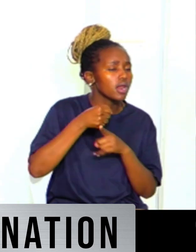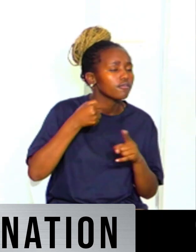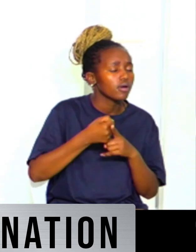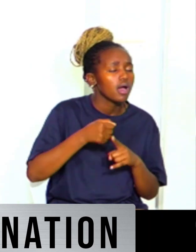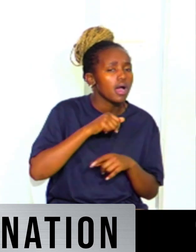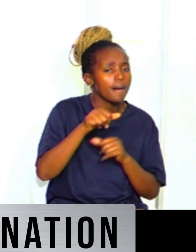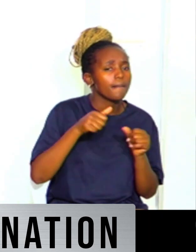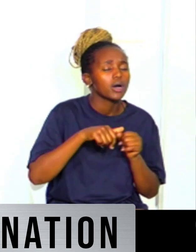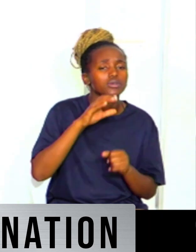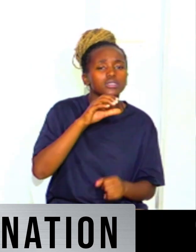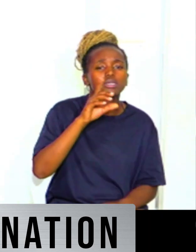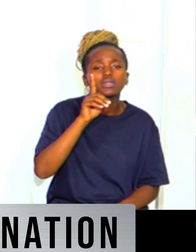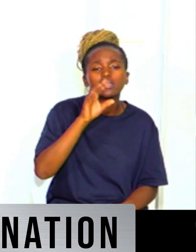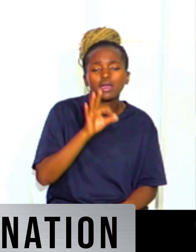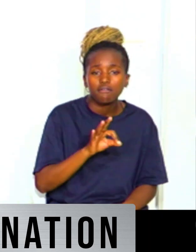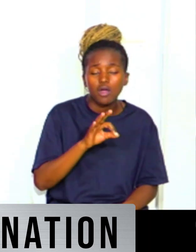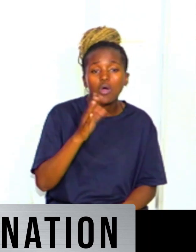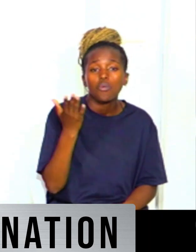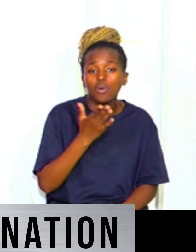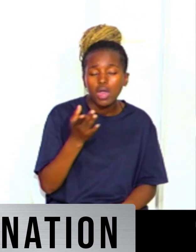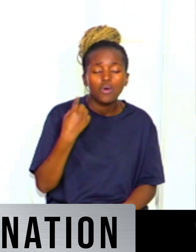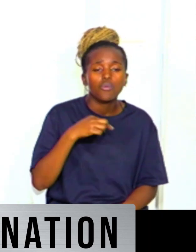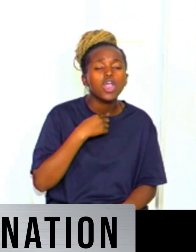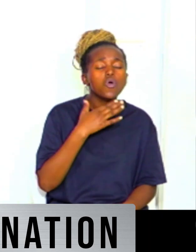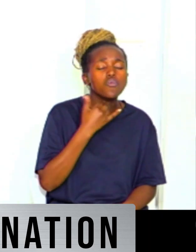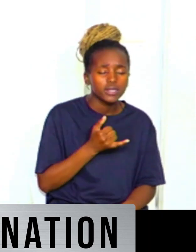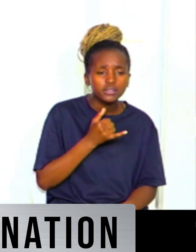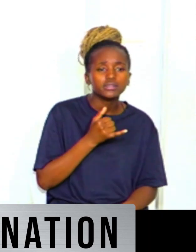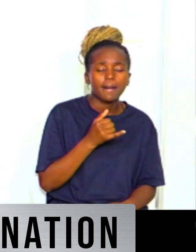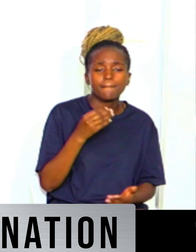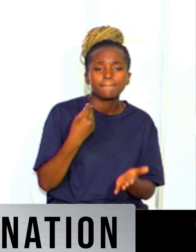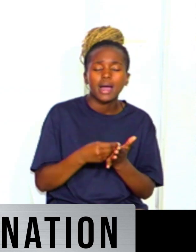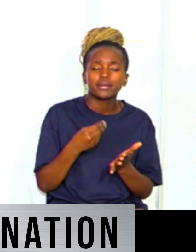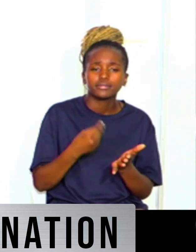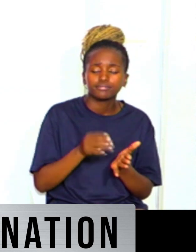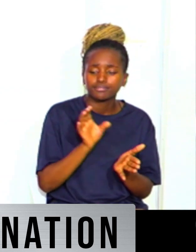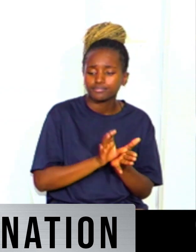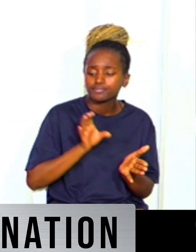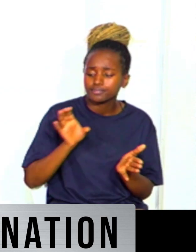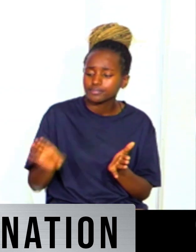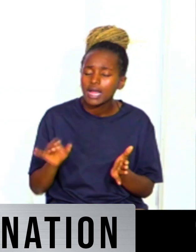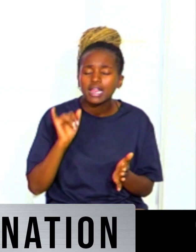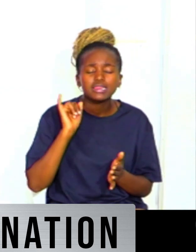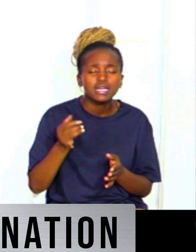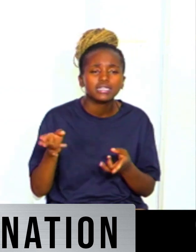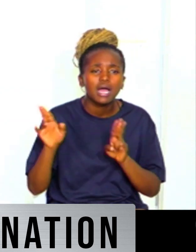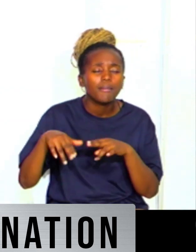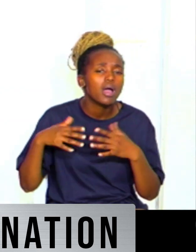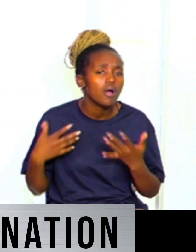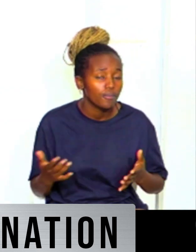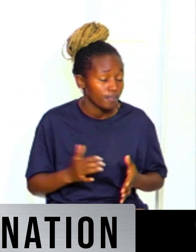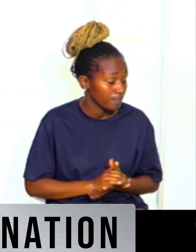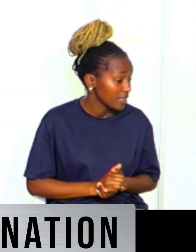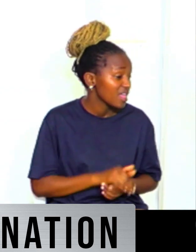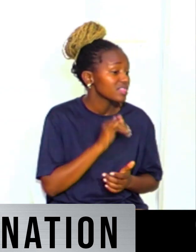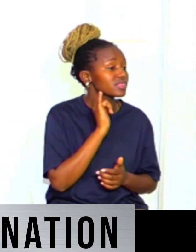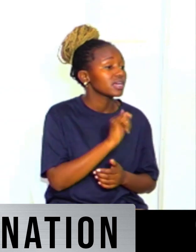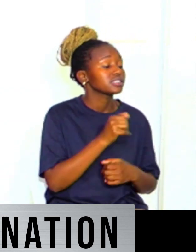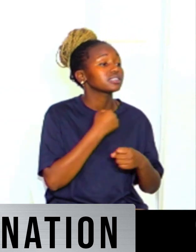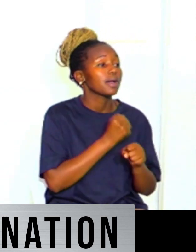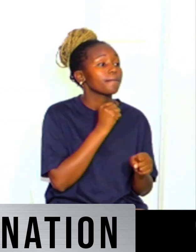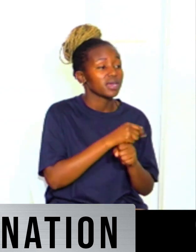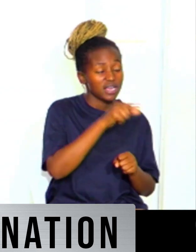from constituencies, ipelekwe counties. Is that another avenue for corruption? That will make the governors to be more